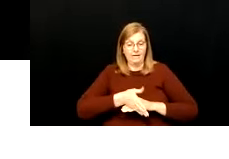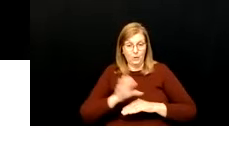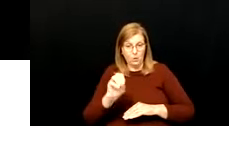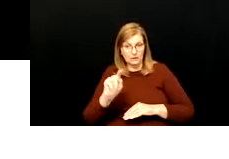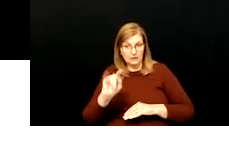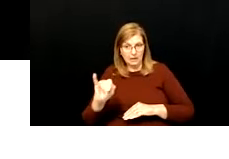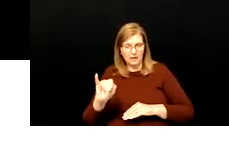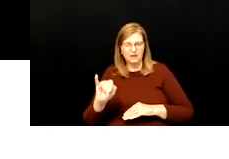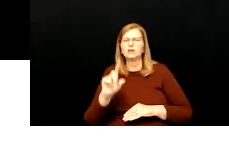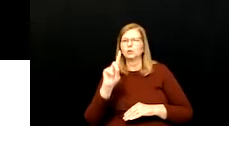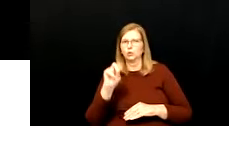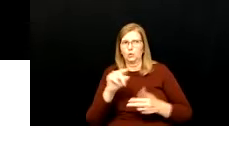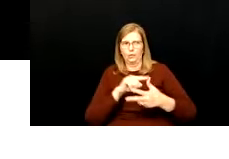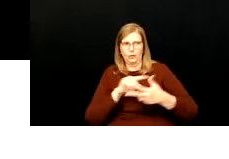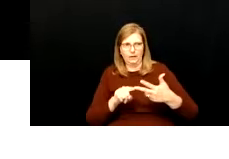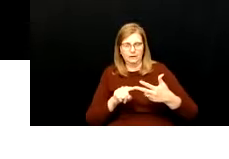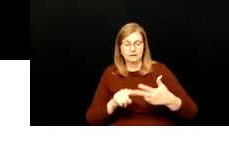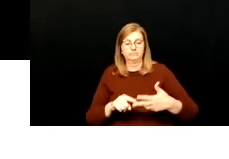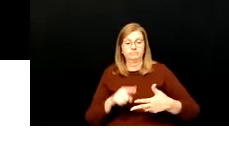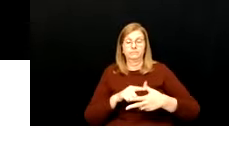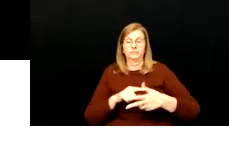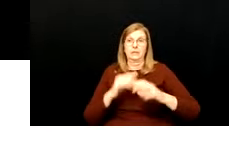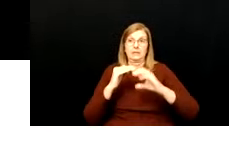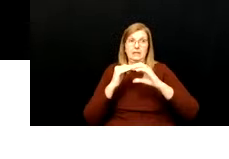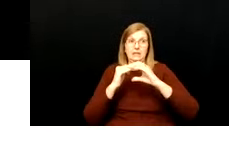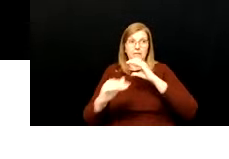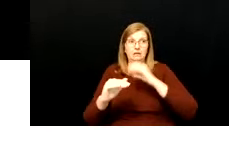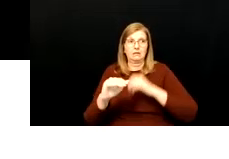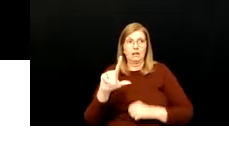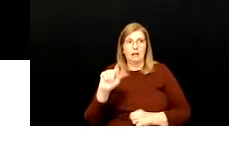of things for us. Please email Lashara